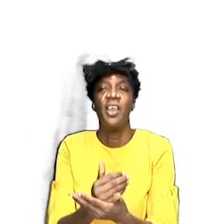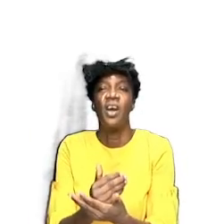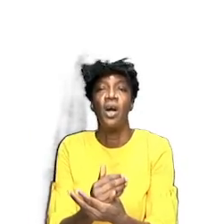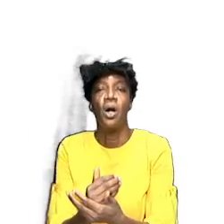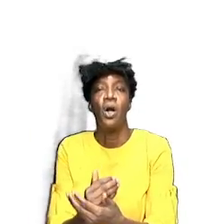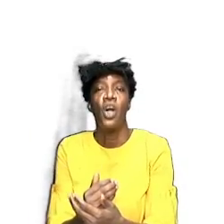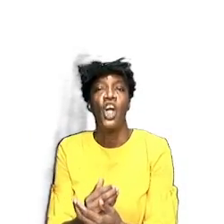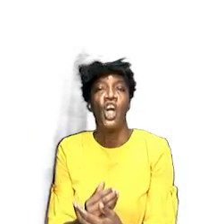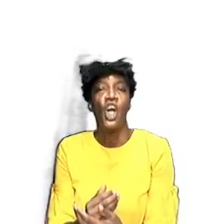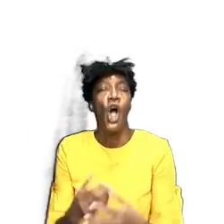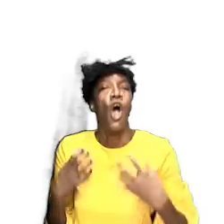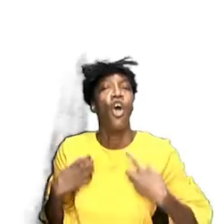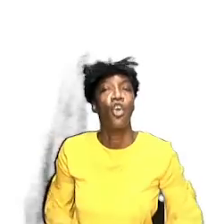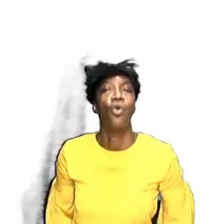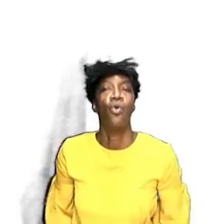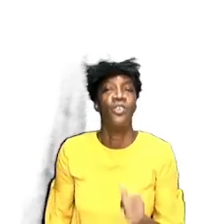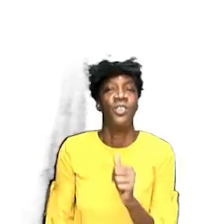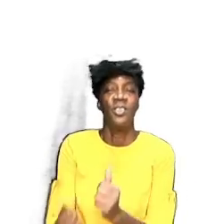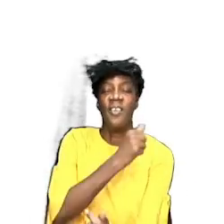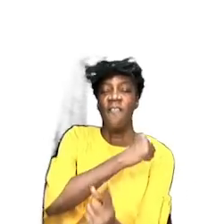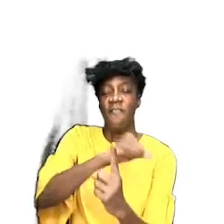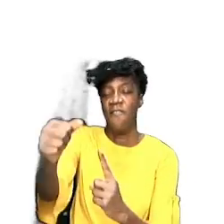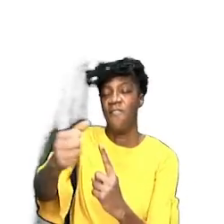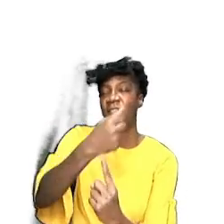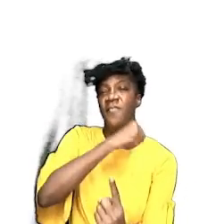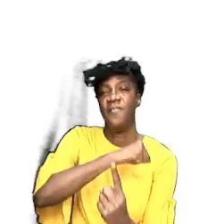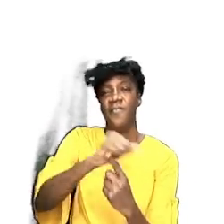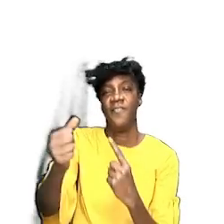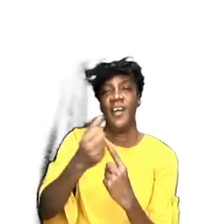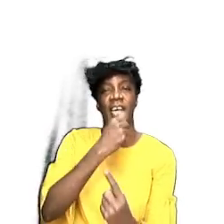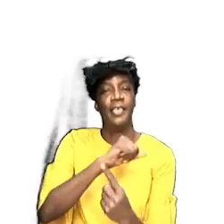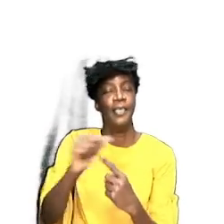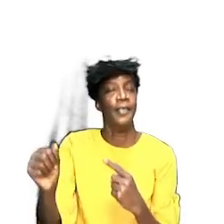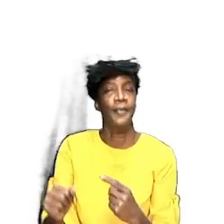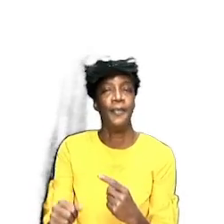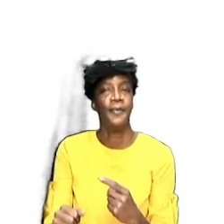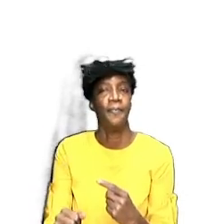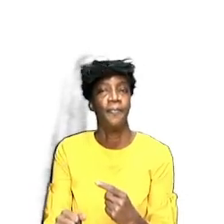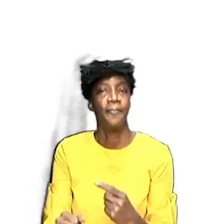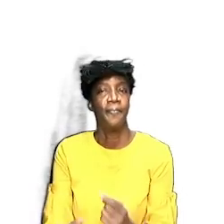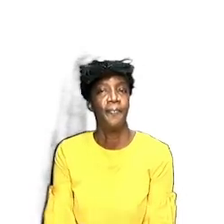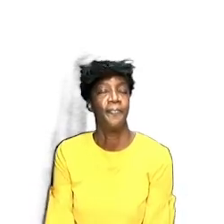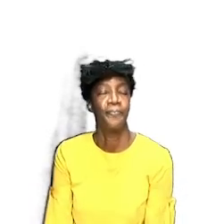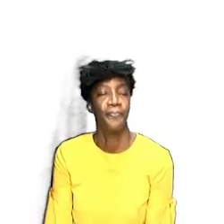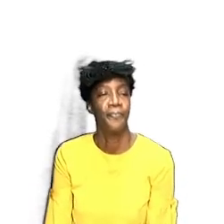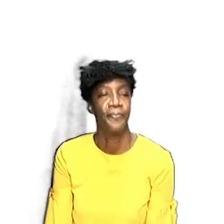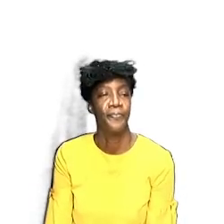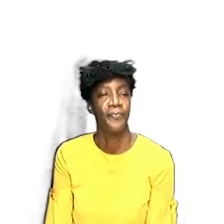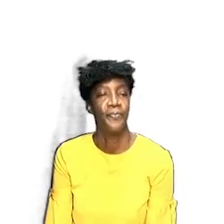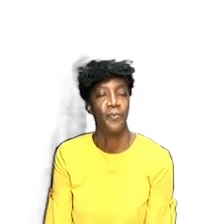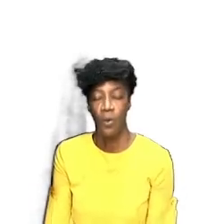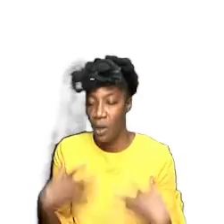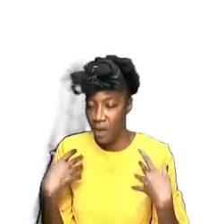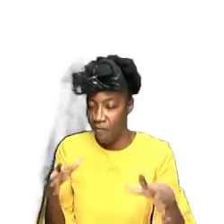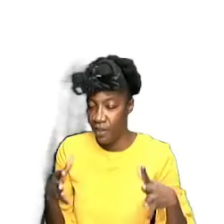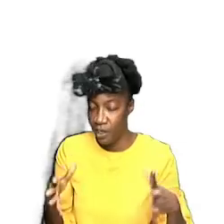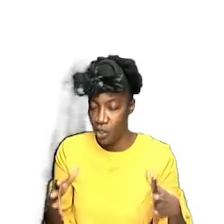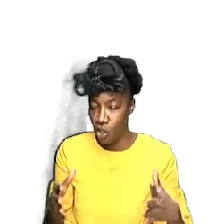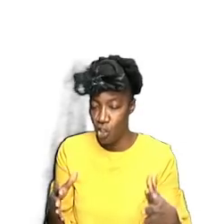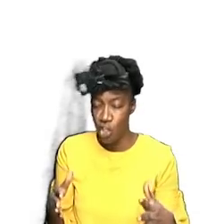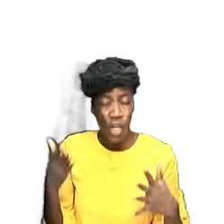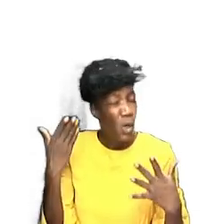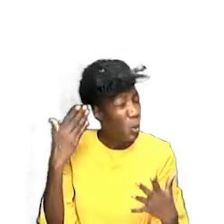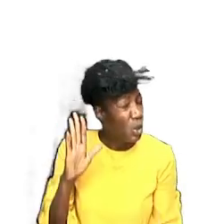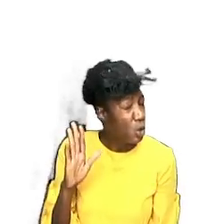fight effectively. Amen. At the end of the day, we do not